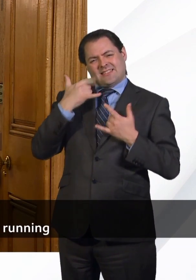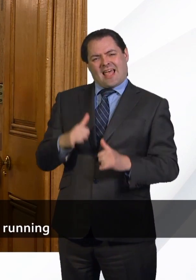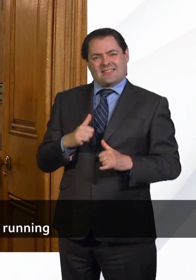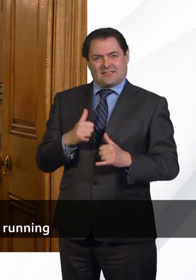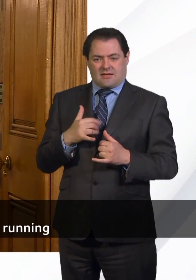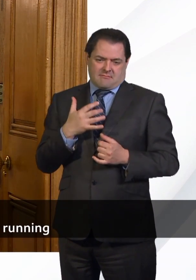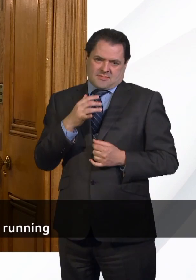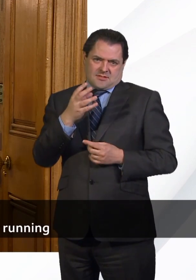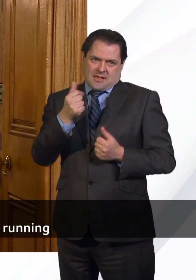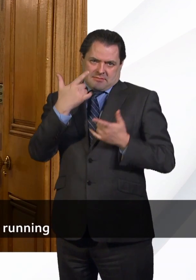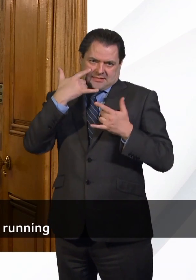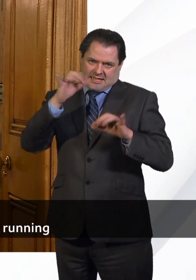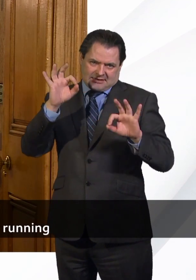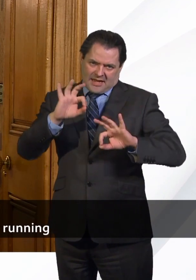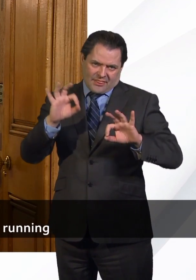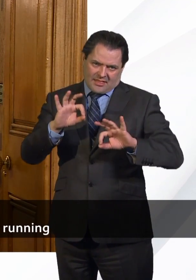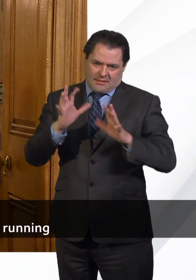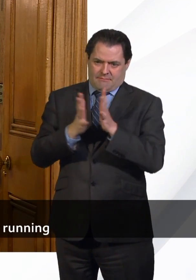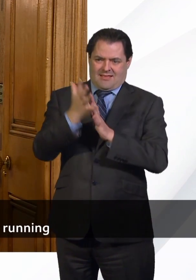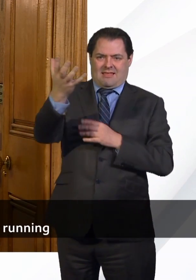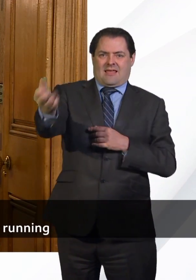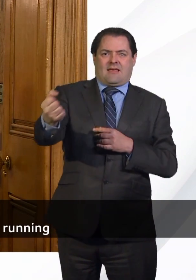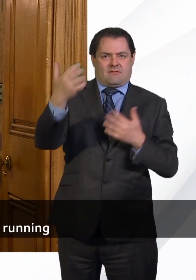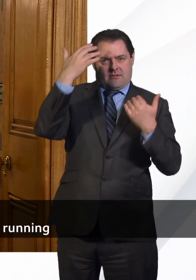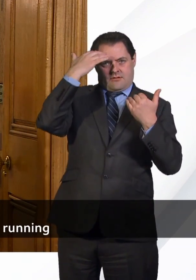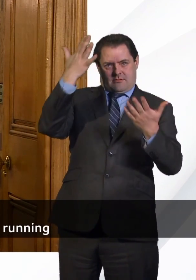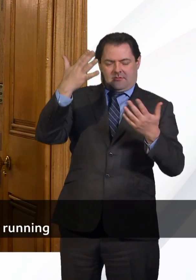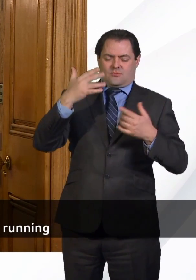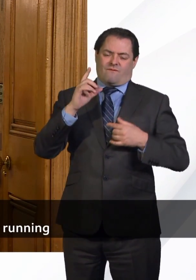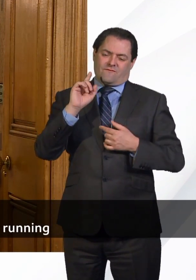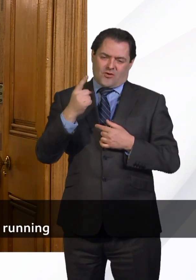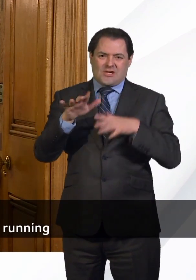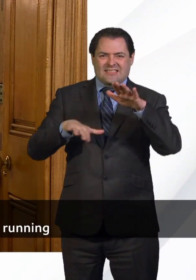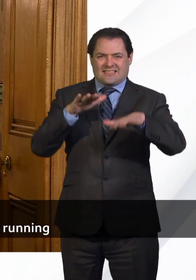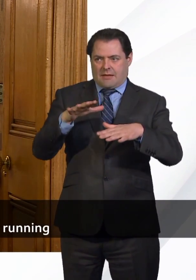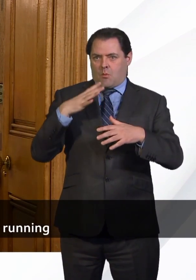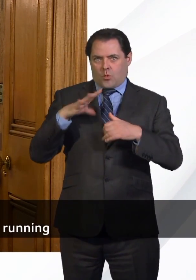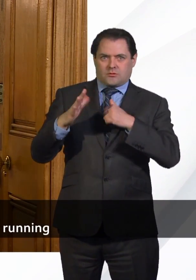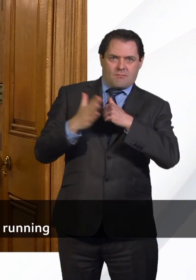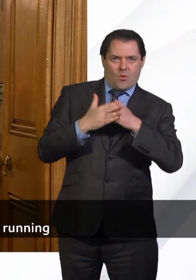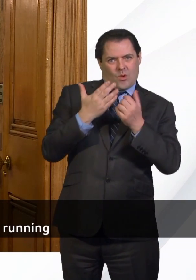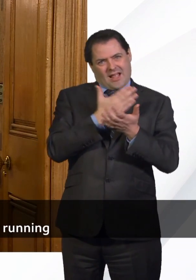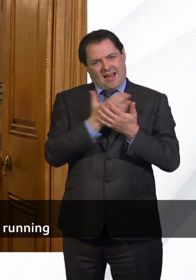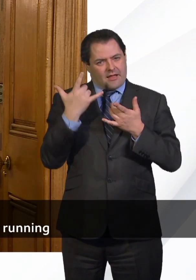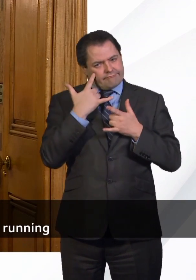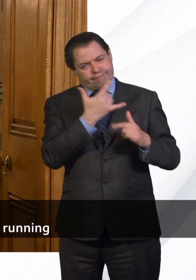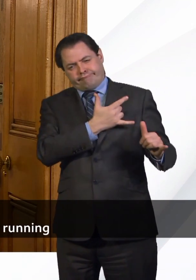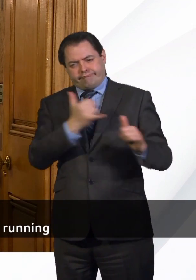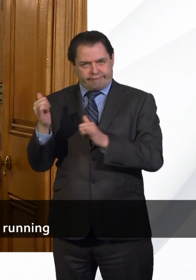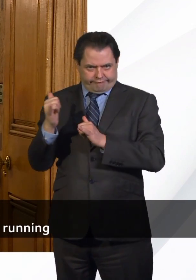then we'll adjust that figure. That's the initial goal, but it'll be up and running by the middle of the month.